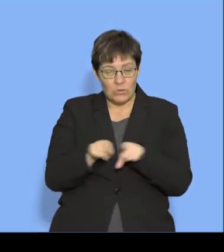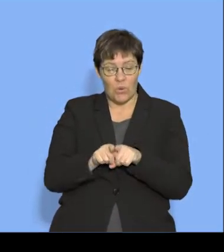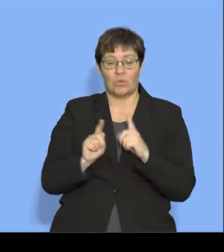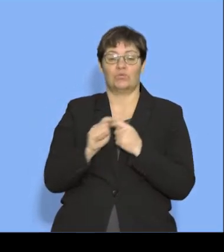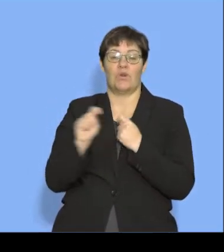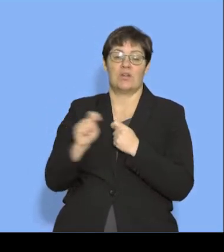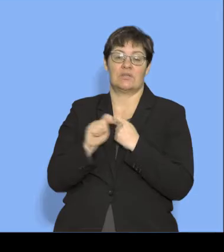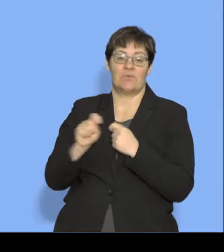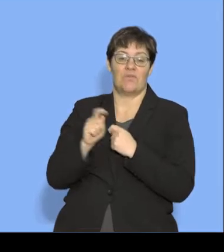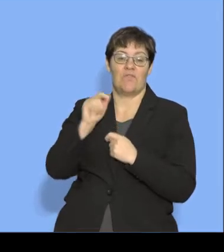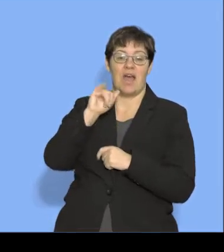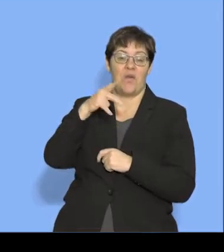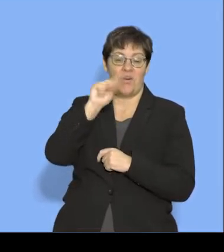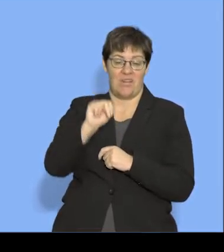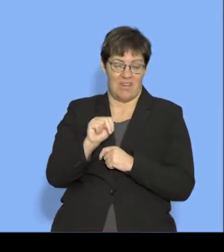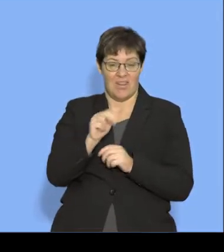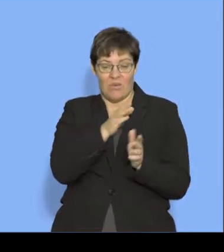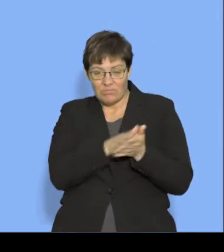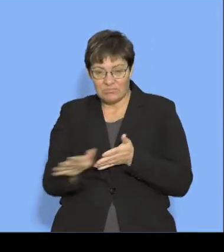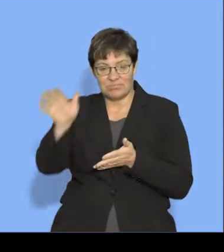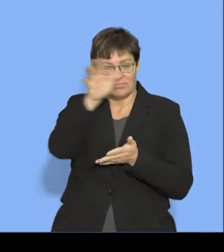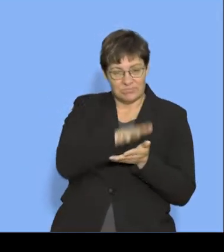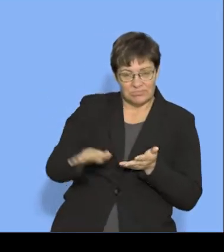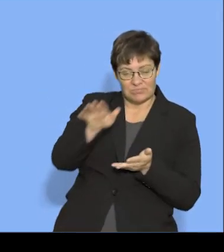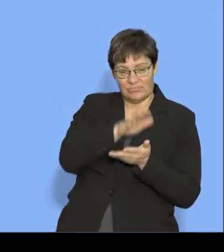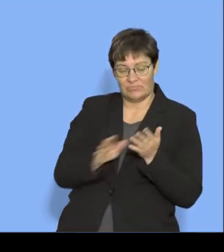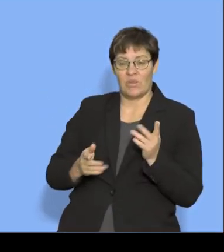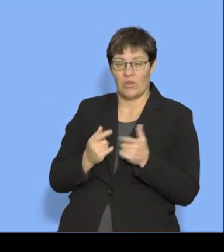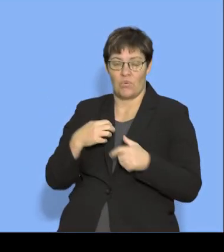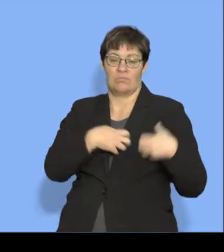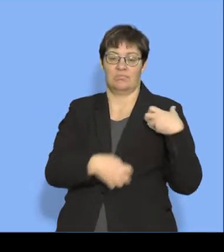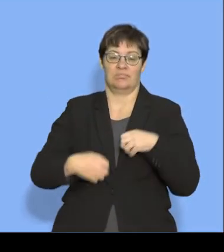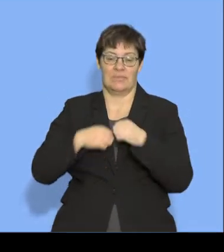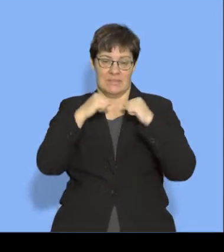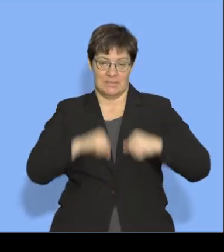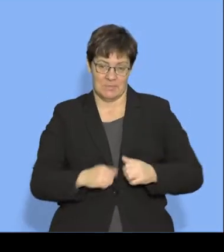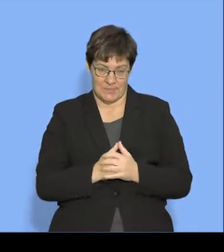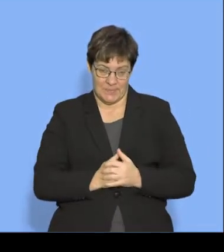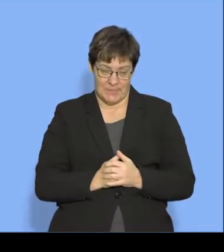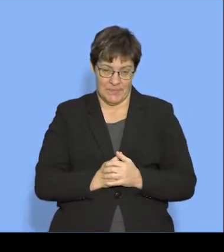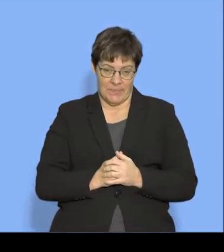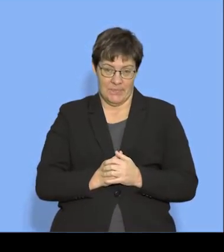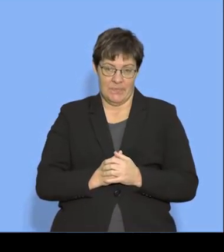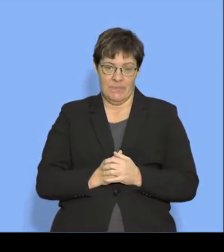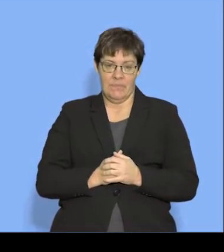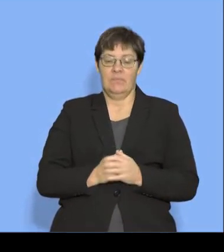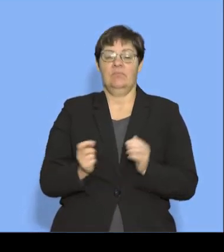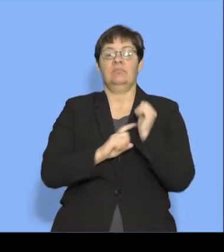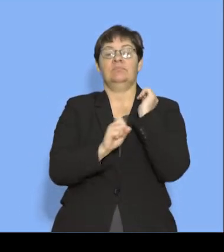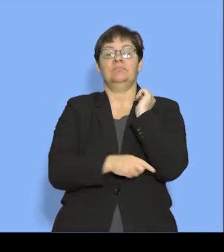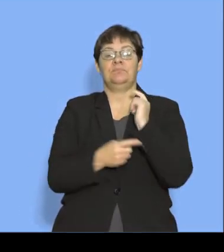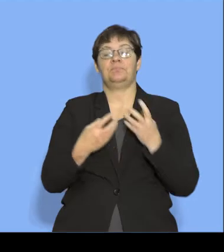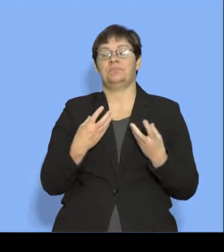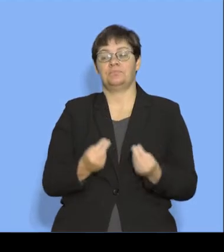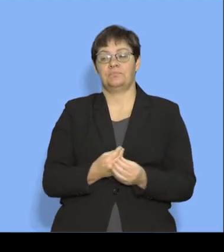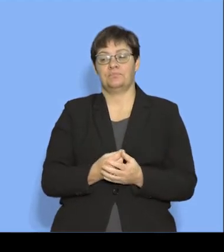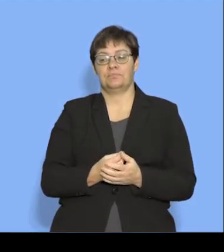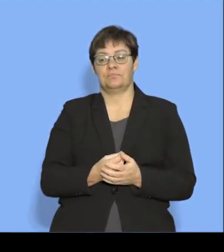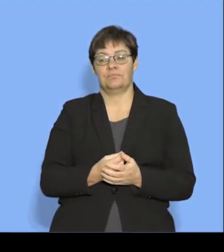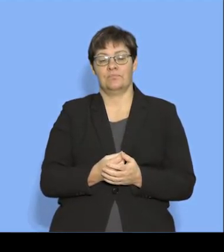a transport medium for the ions that are transported along the digestive system. And finally, we